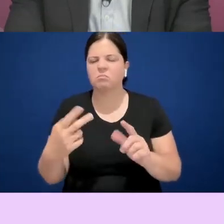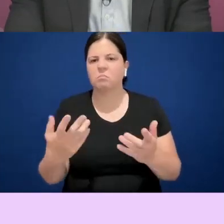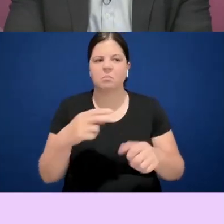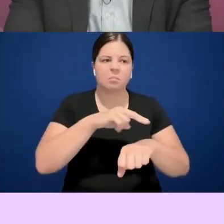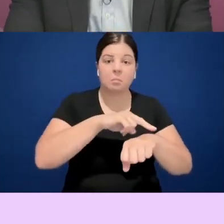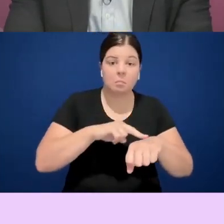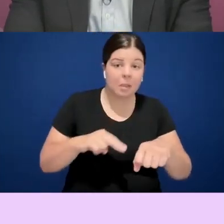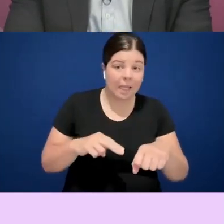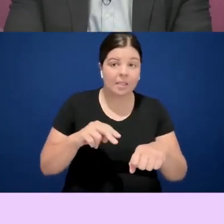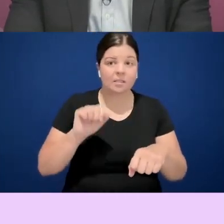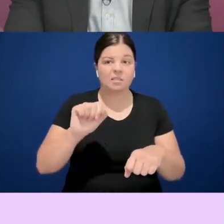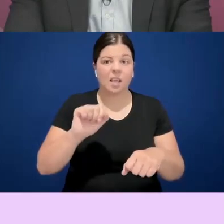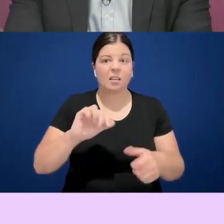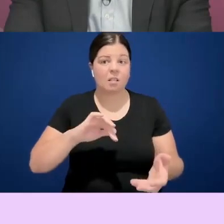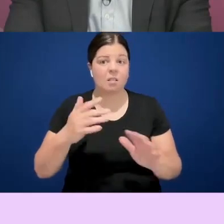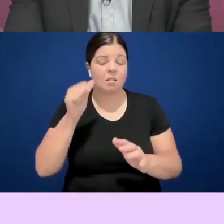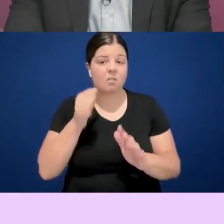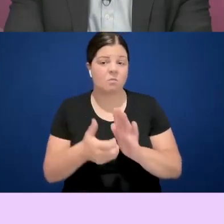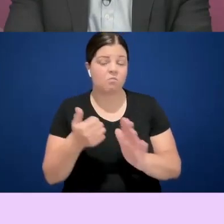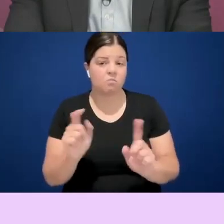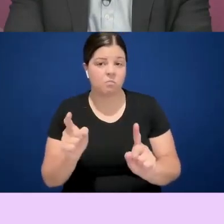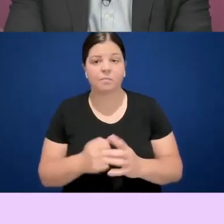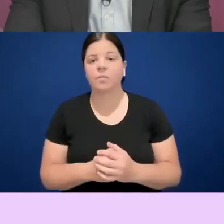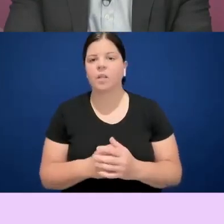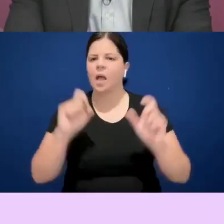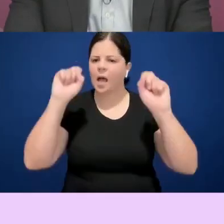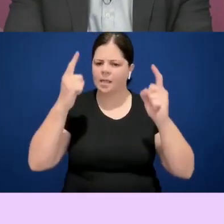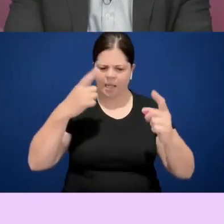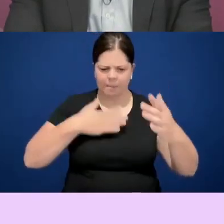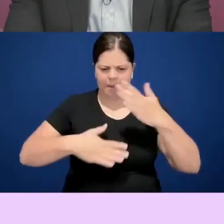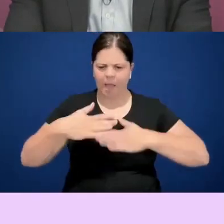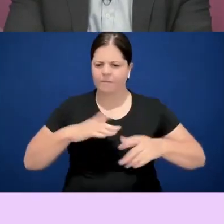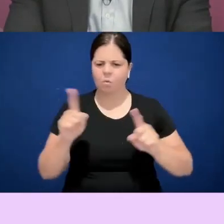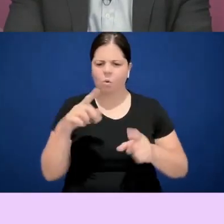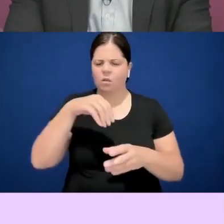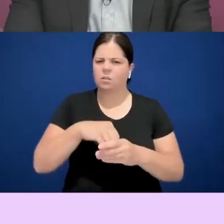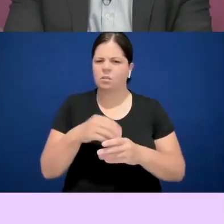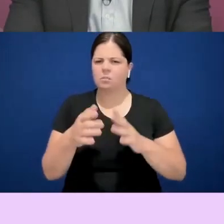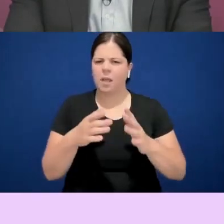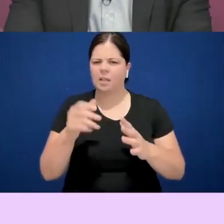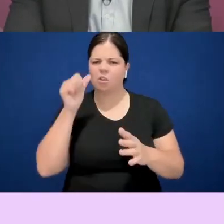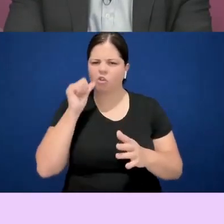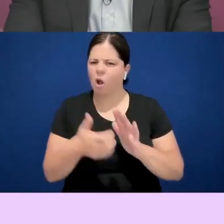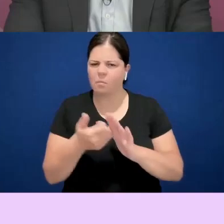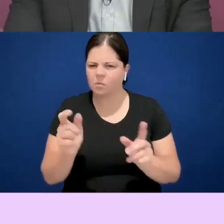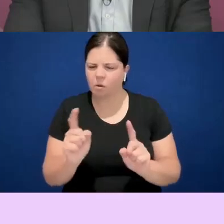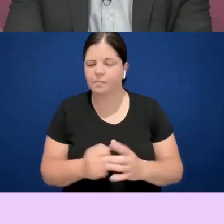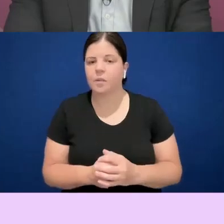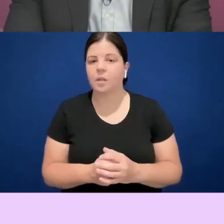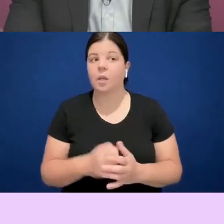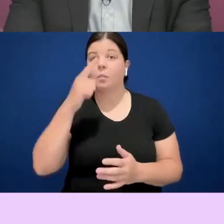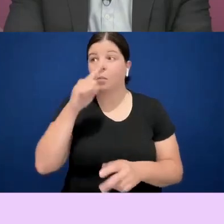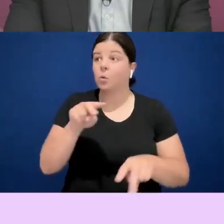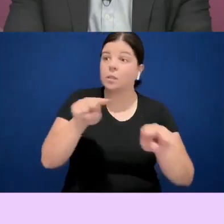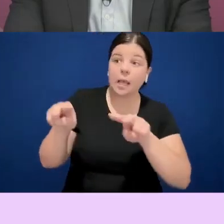misconduct, understanding of the types of behaviours that are corrupt or misconduct, and how likely people would be to report it if they saw